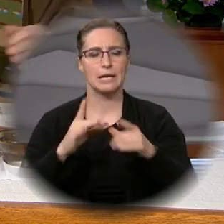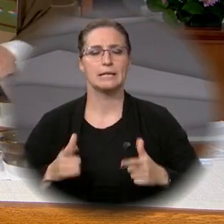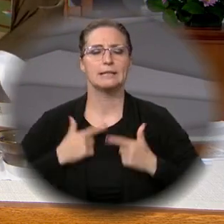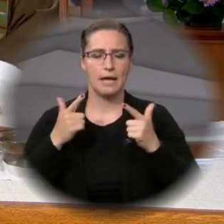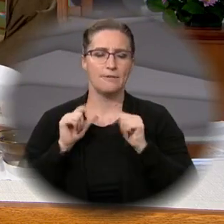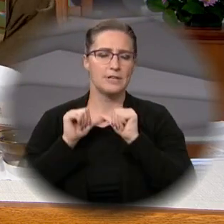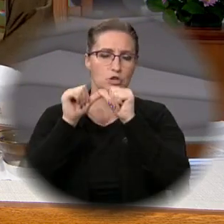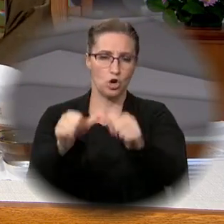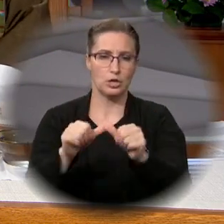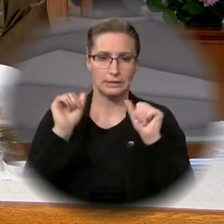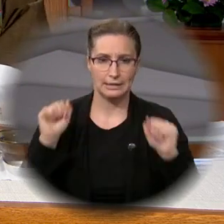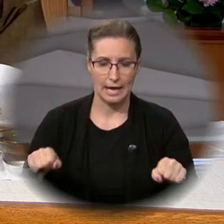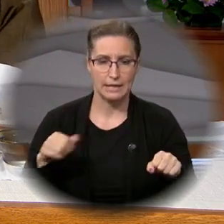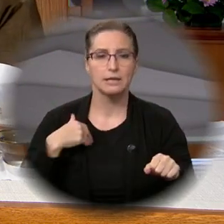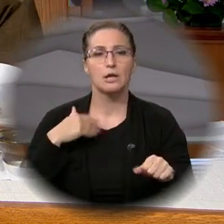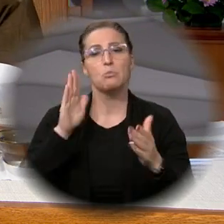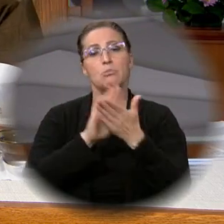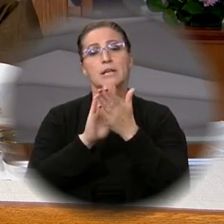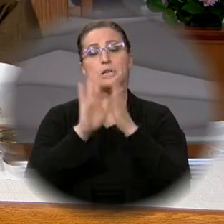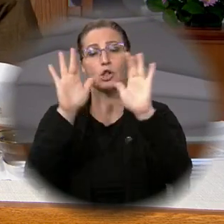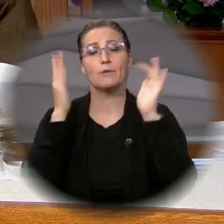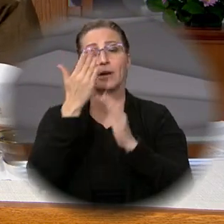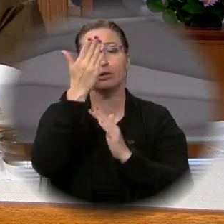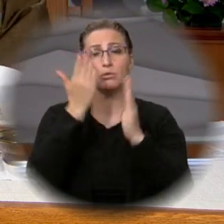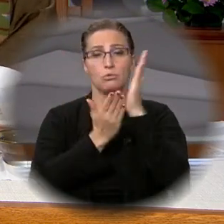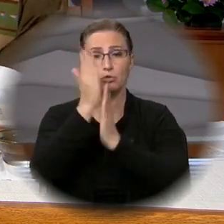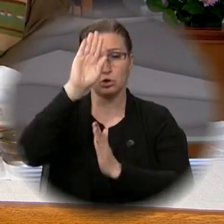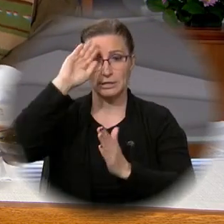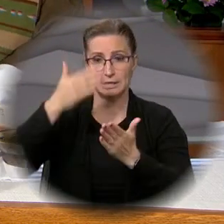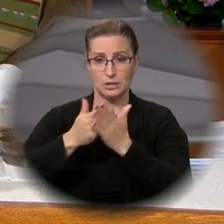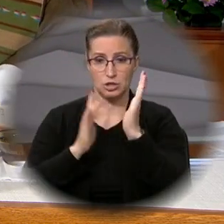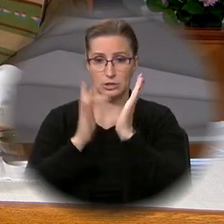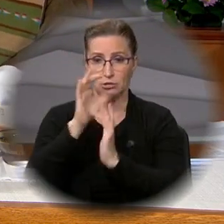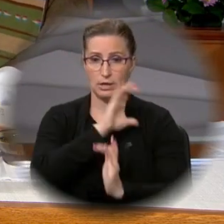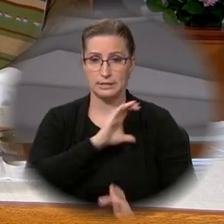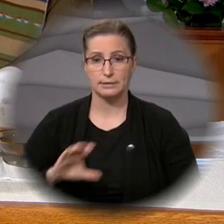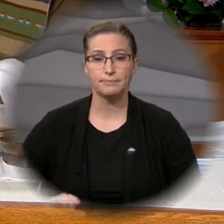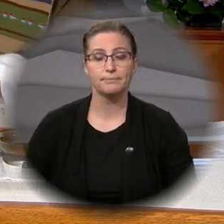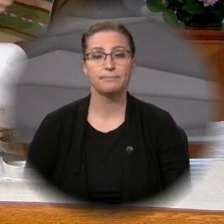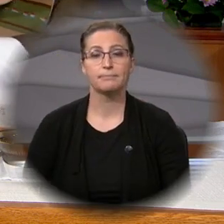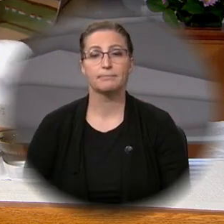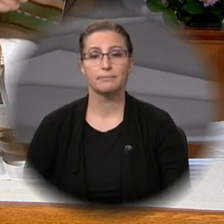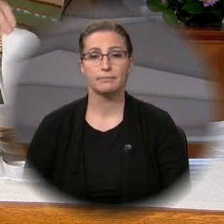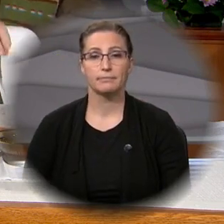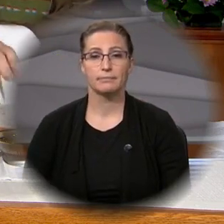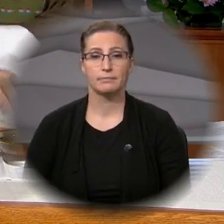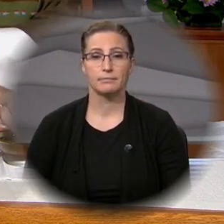to eternal life, and may praise and glorify you through your Son, Jesus Christ.